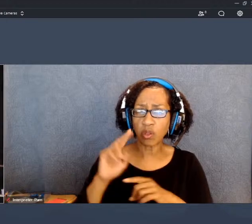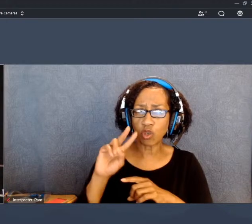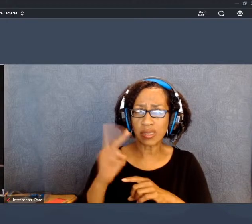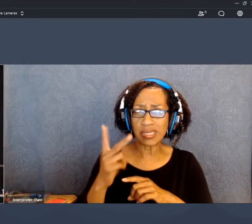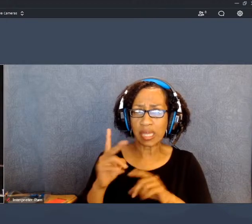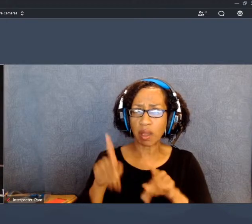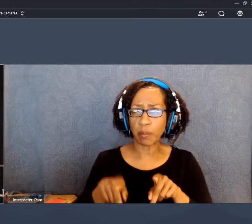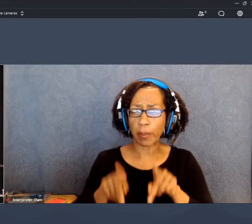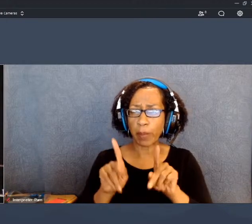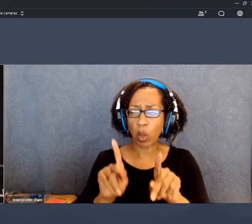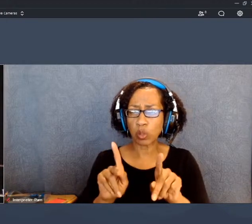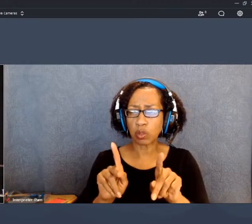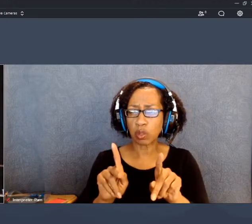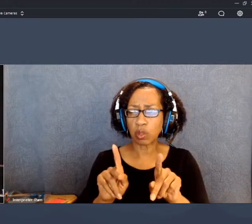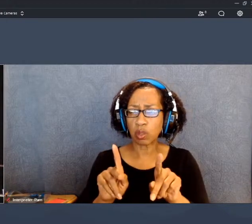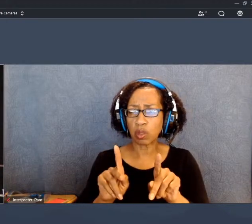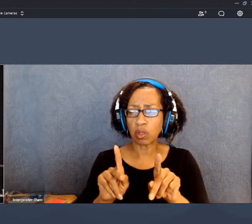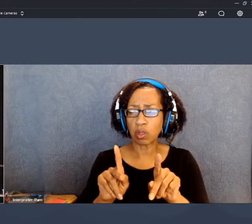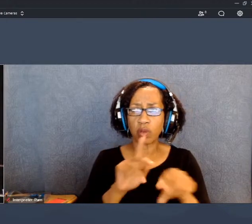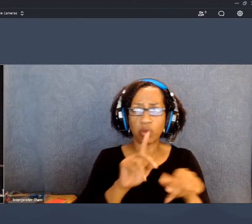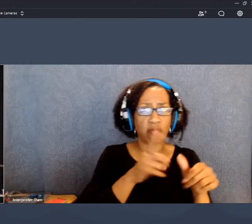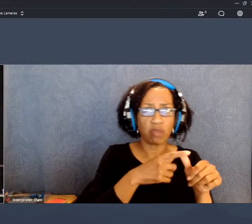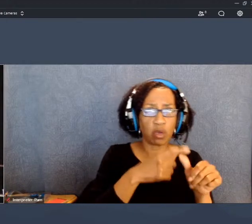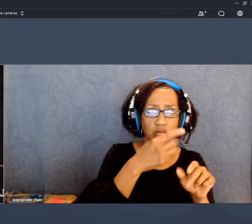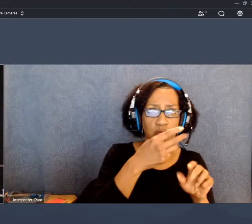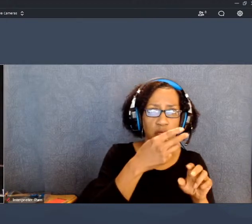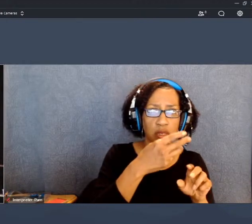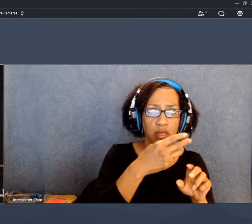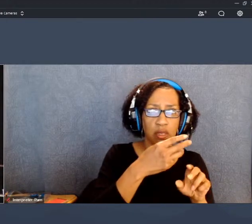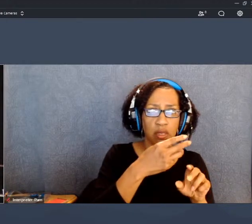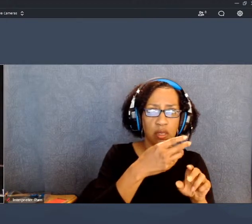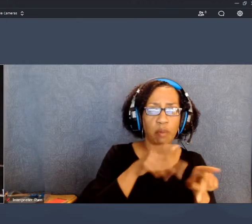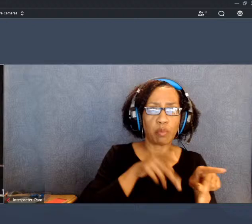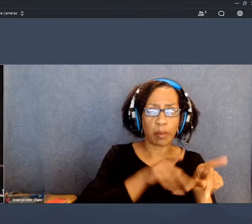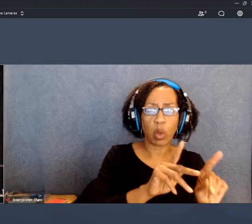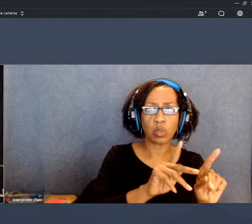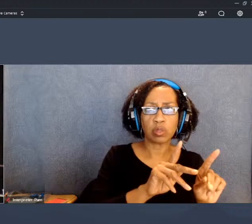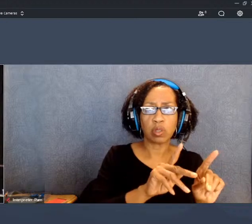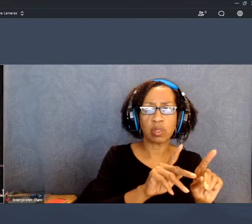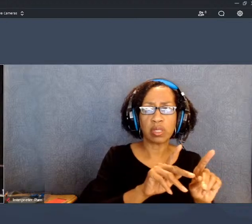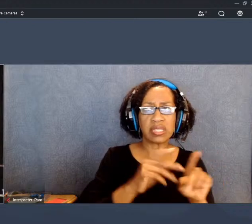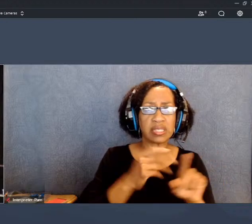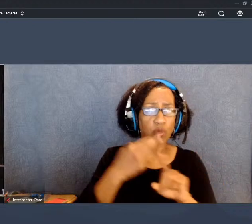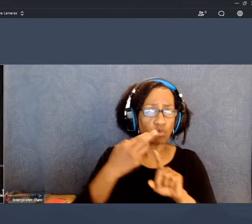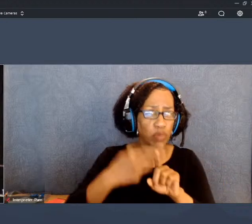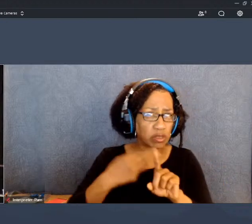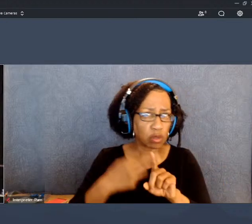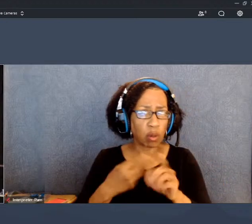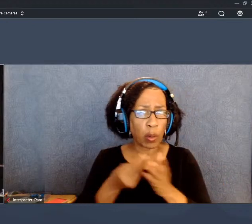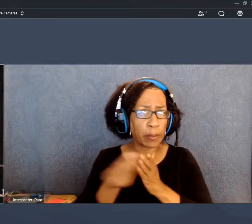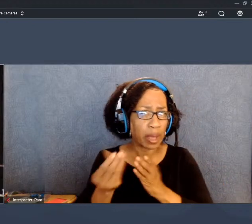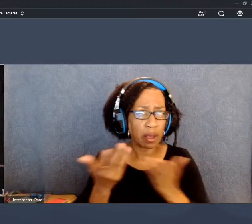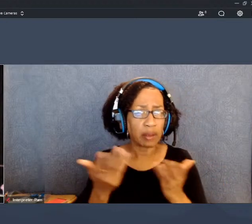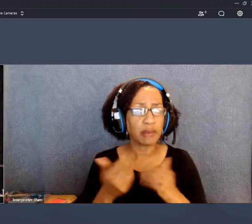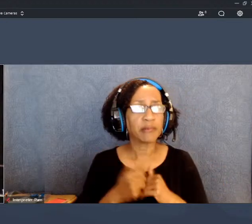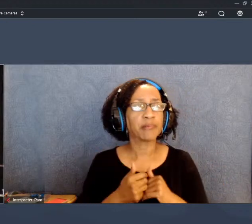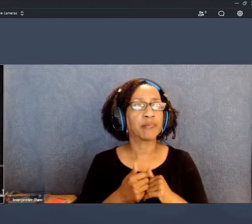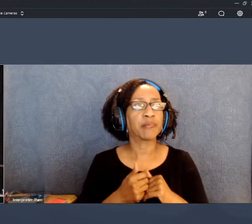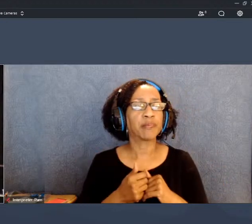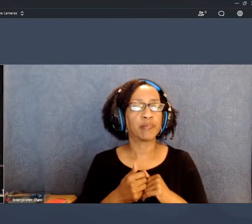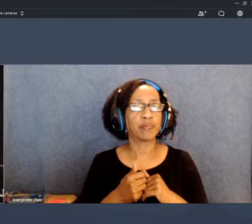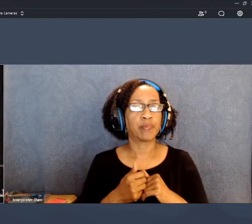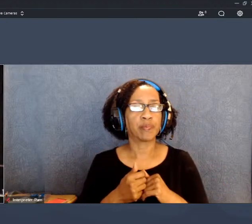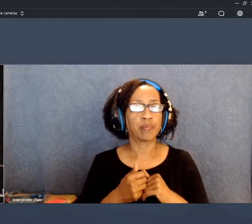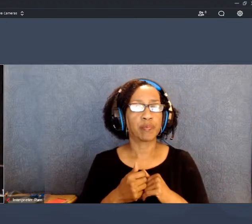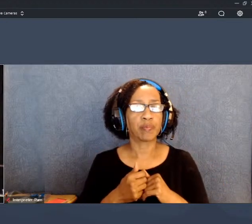either your first proposal? Are these rental units or what are they? These units